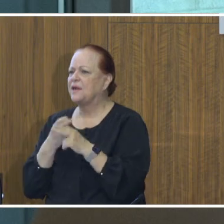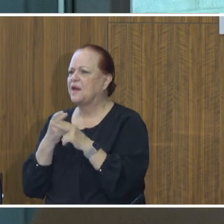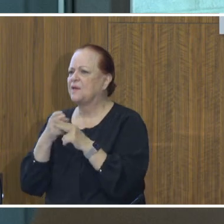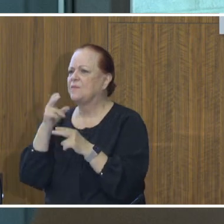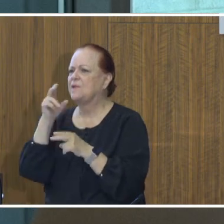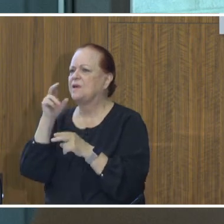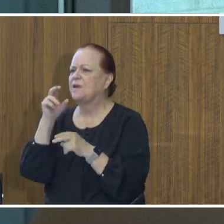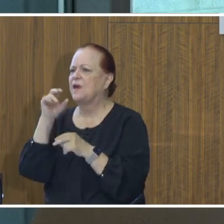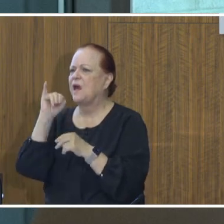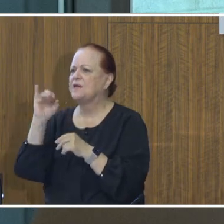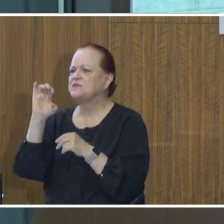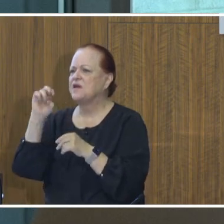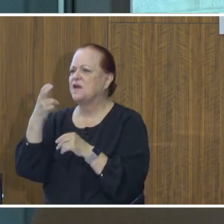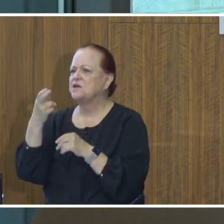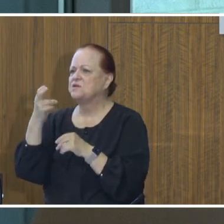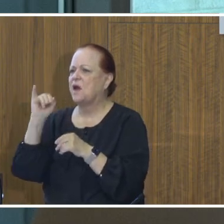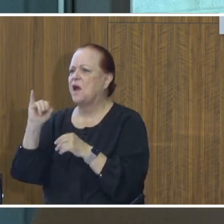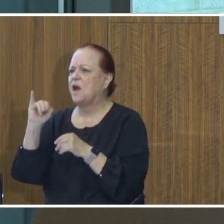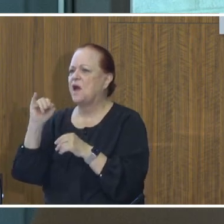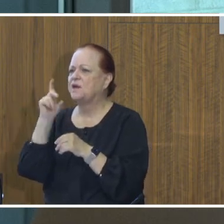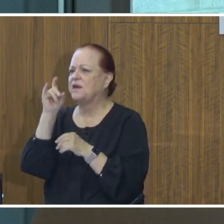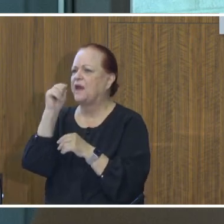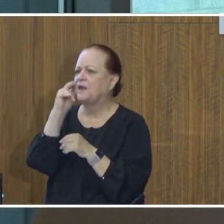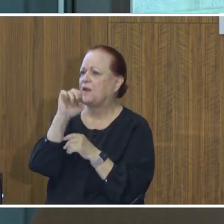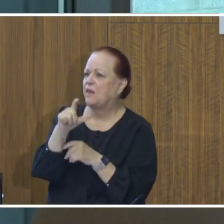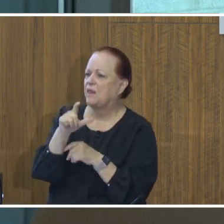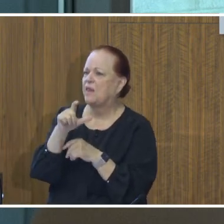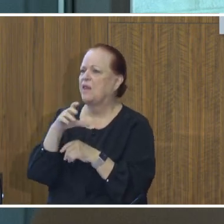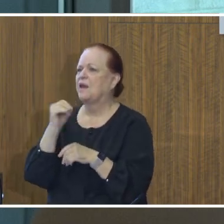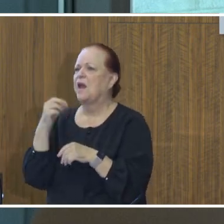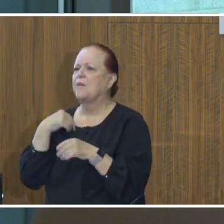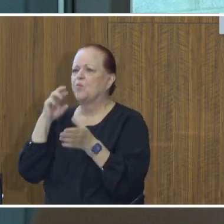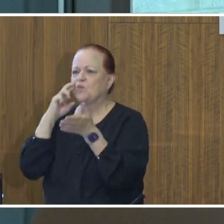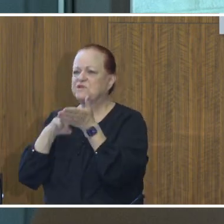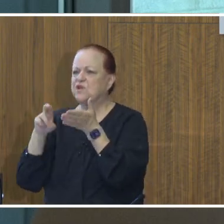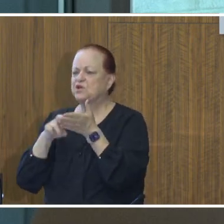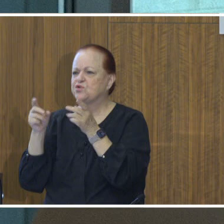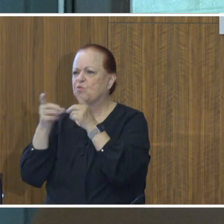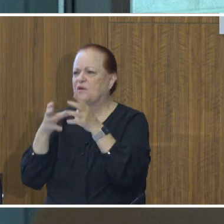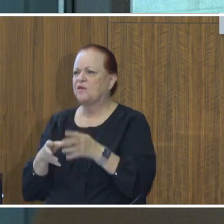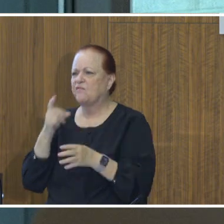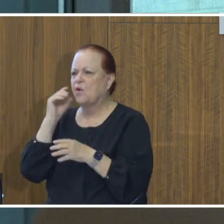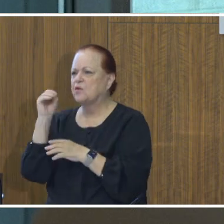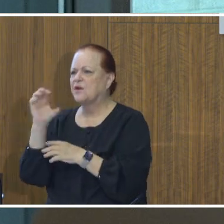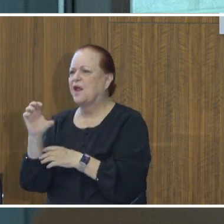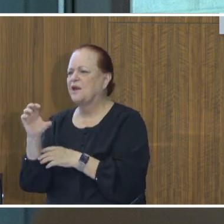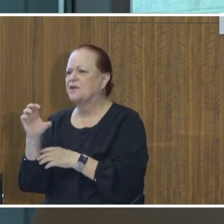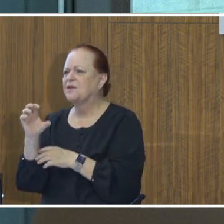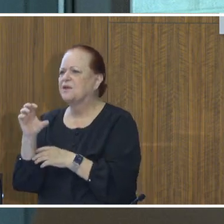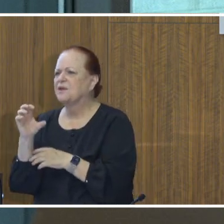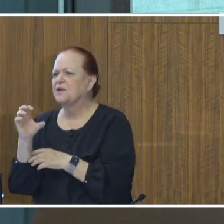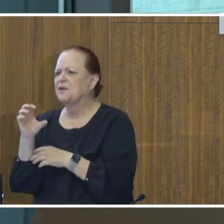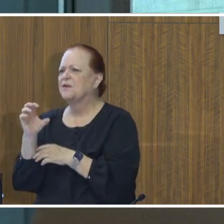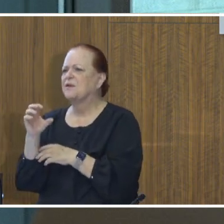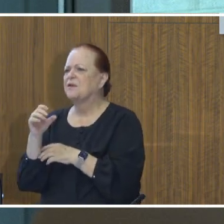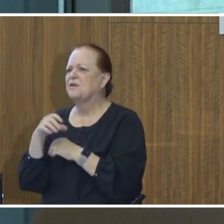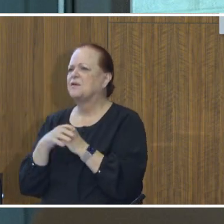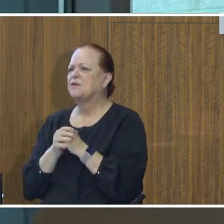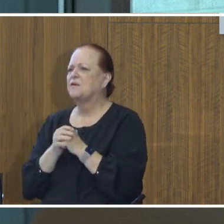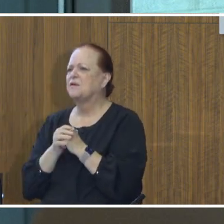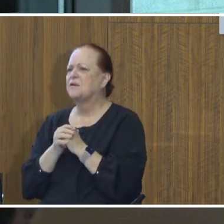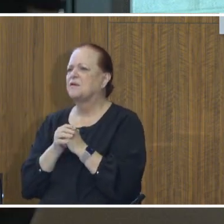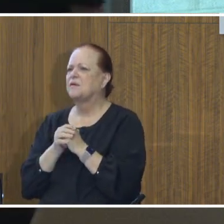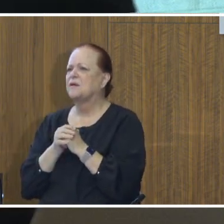spelled I-C-H-I-N-O-S-E. I'm Research Director at the Orange County Civic Engagement Table, or OCIT, which is